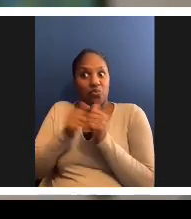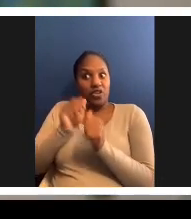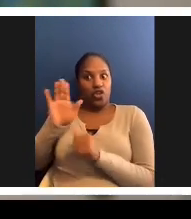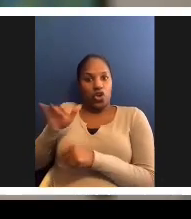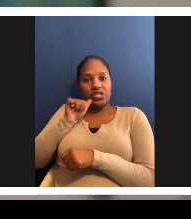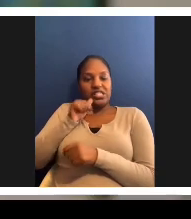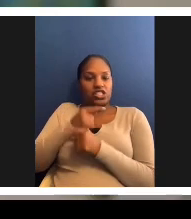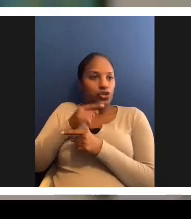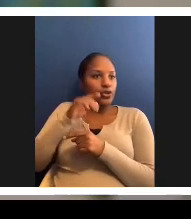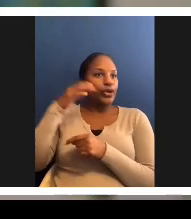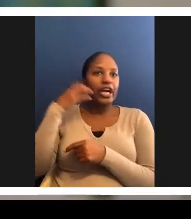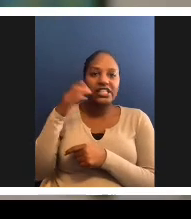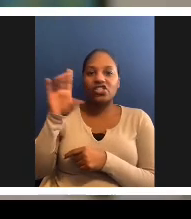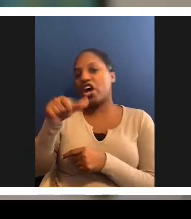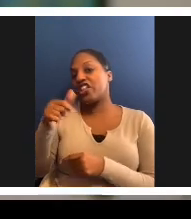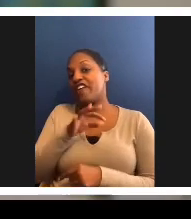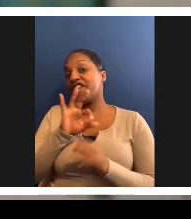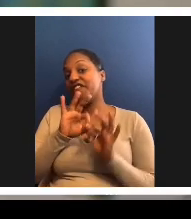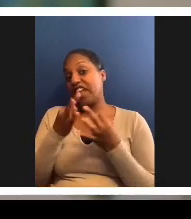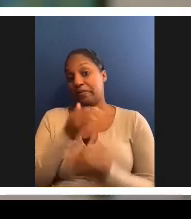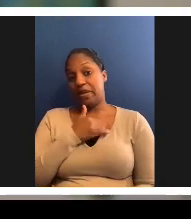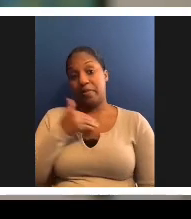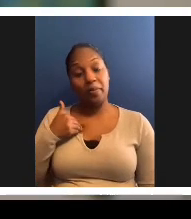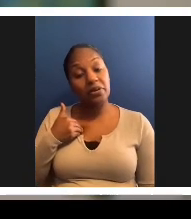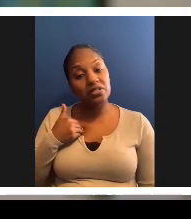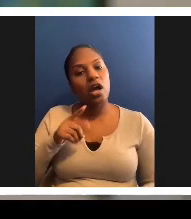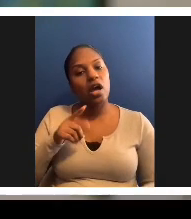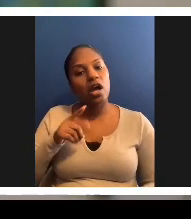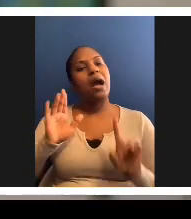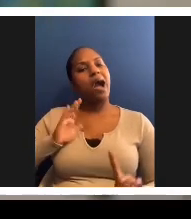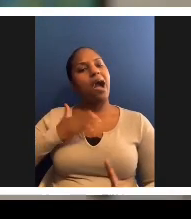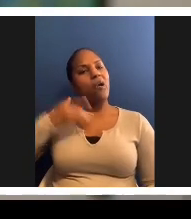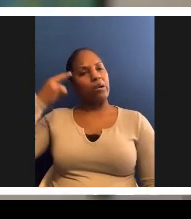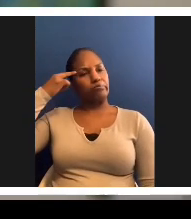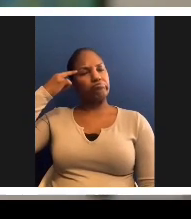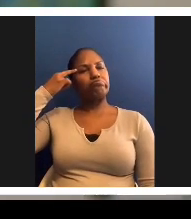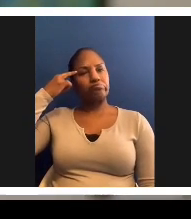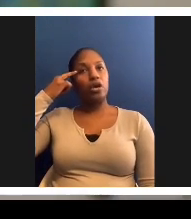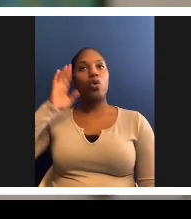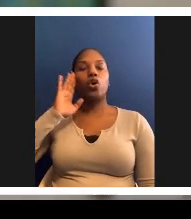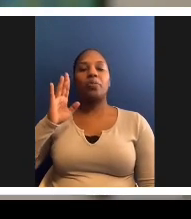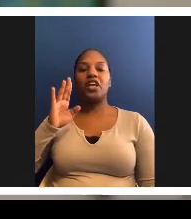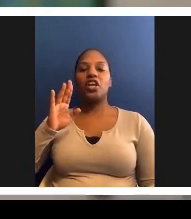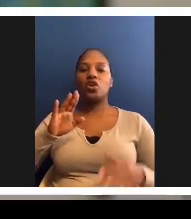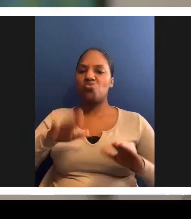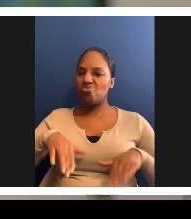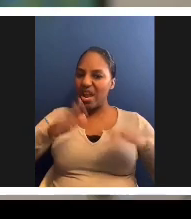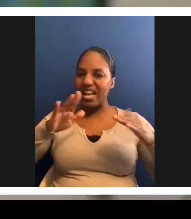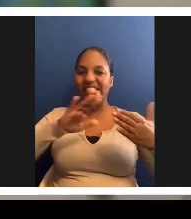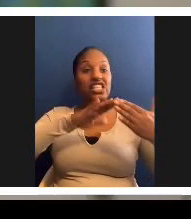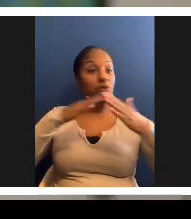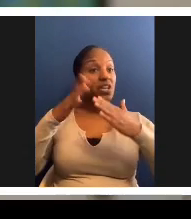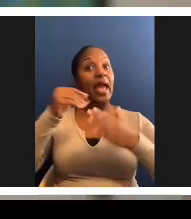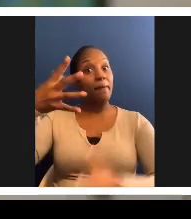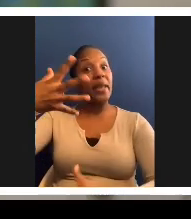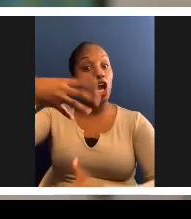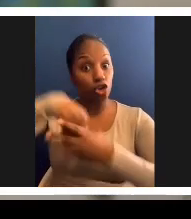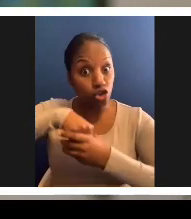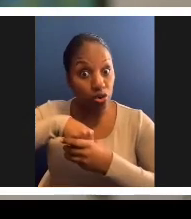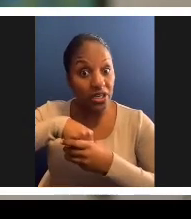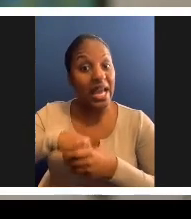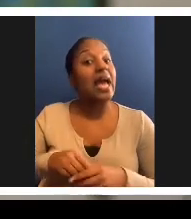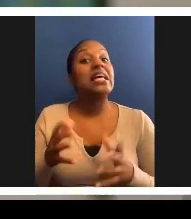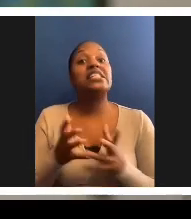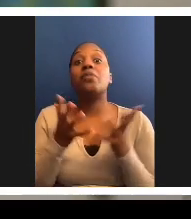or her cousins or other family members. It was our mindset that she would be raised in the community and be included as much as